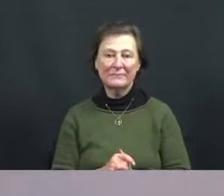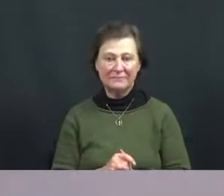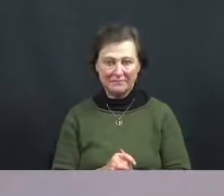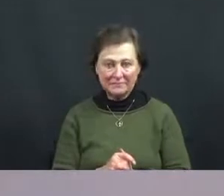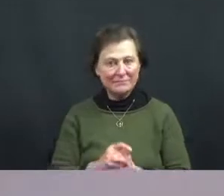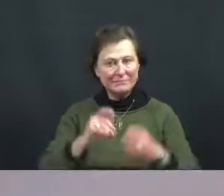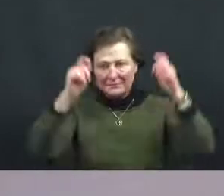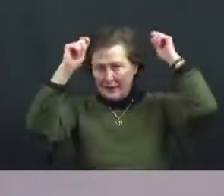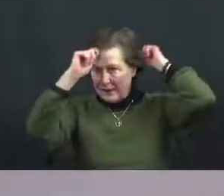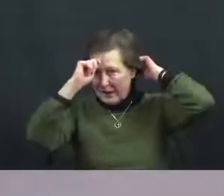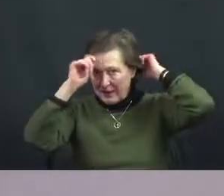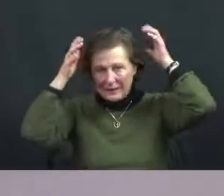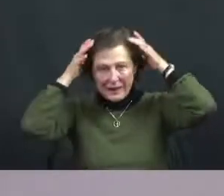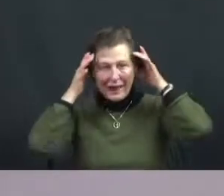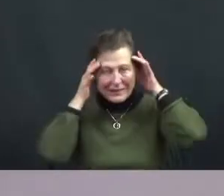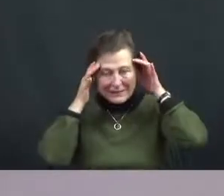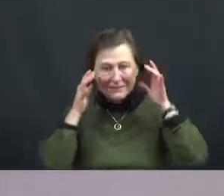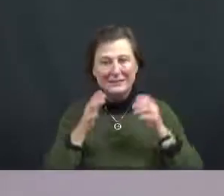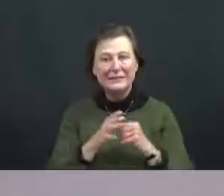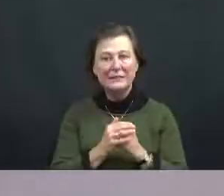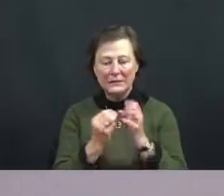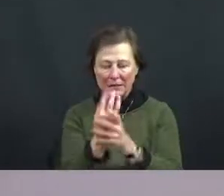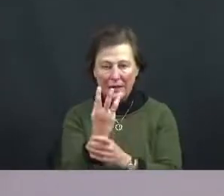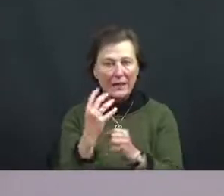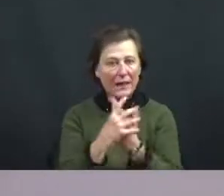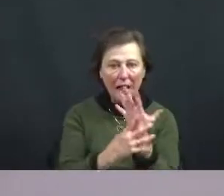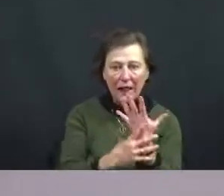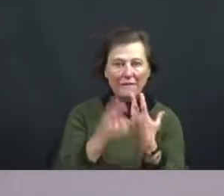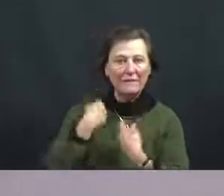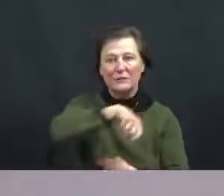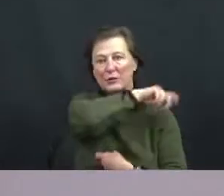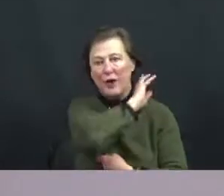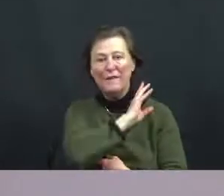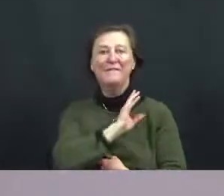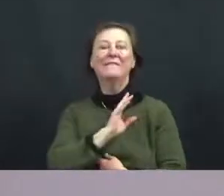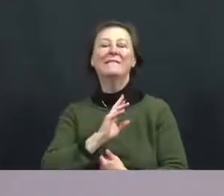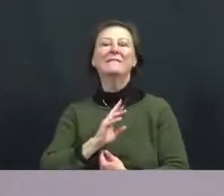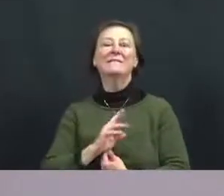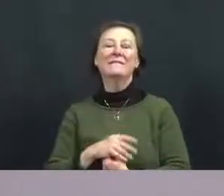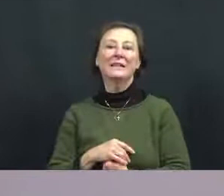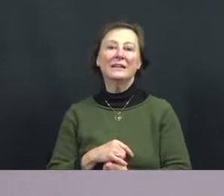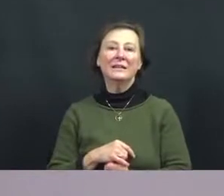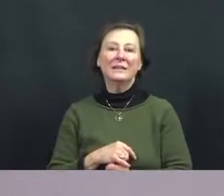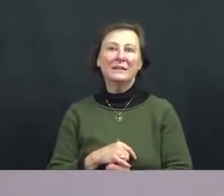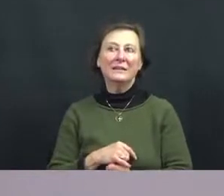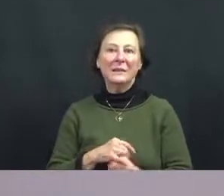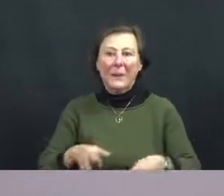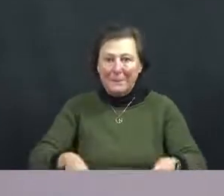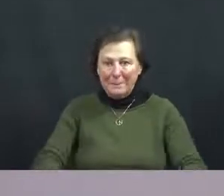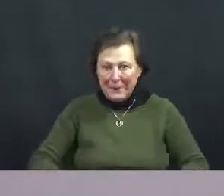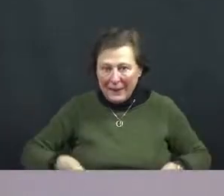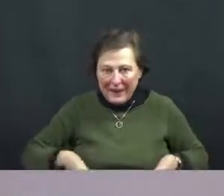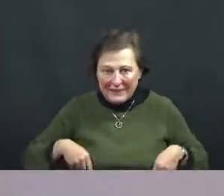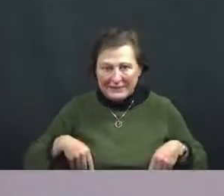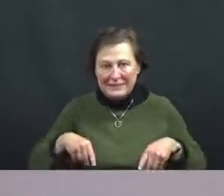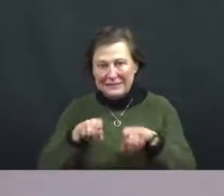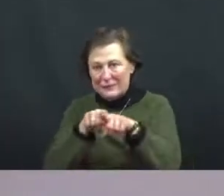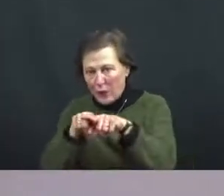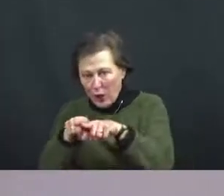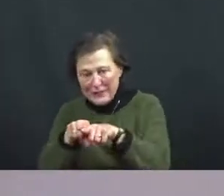the hats, the gloves, the scarves, the pants, the